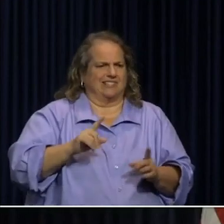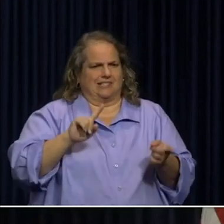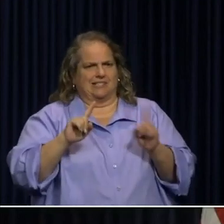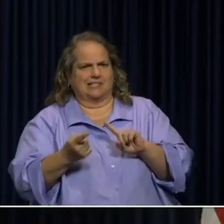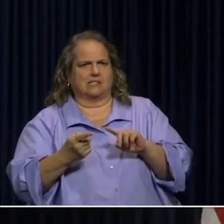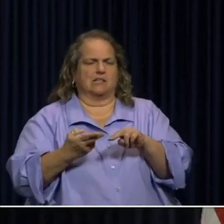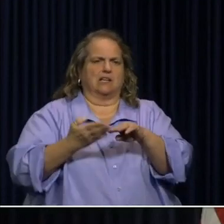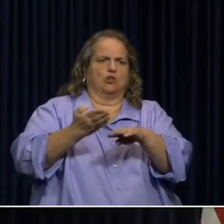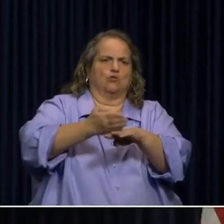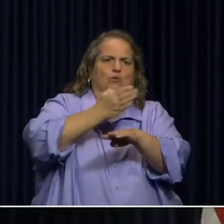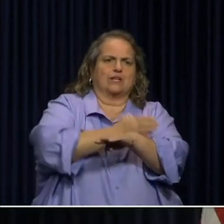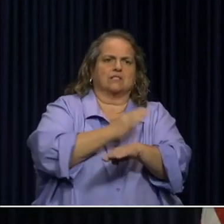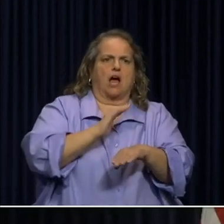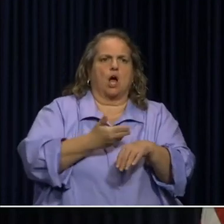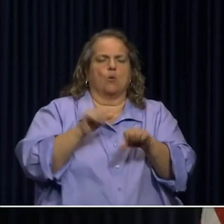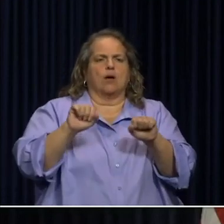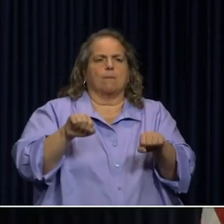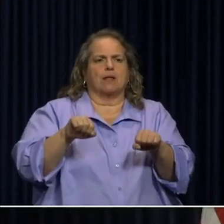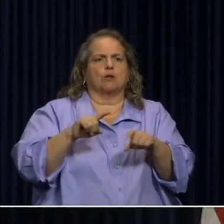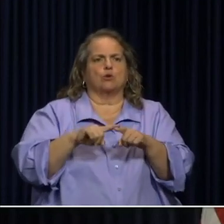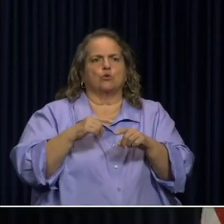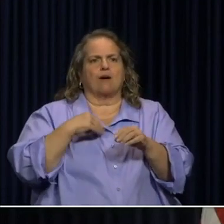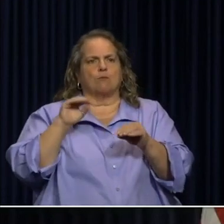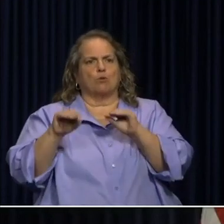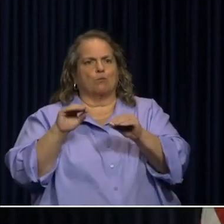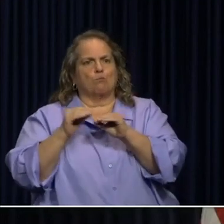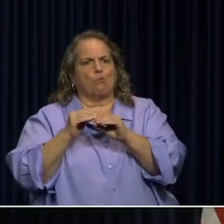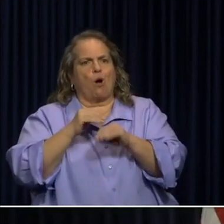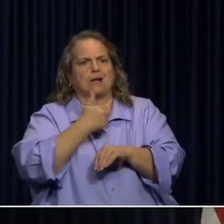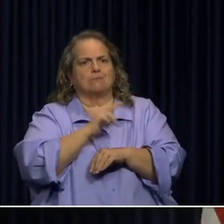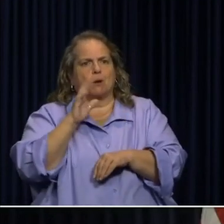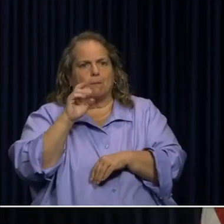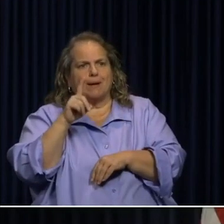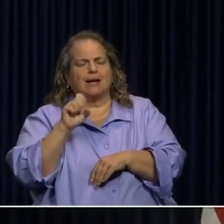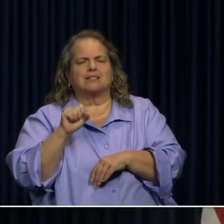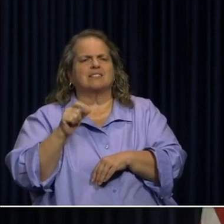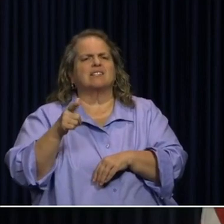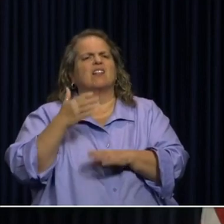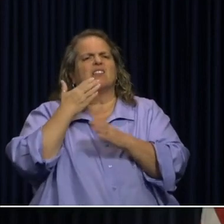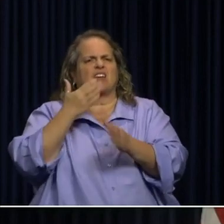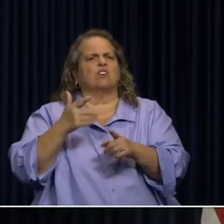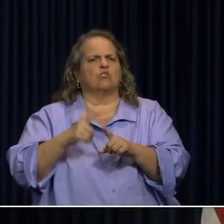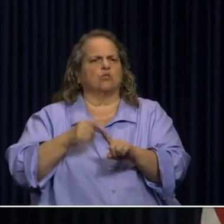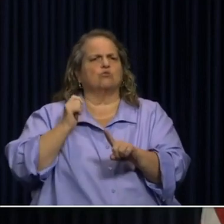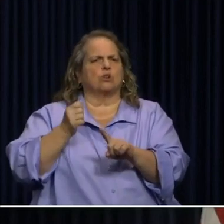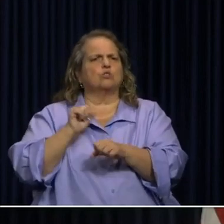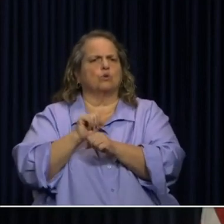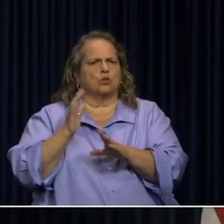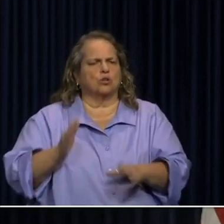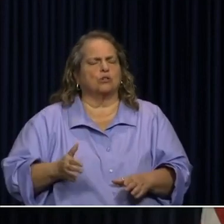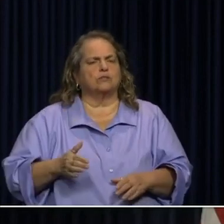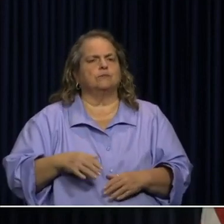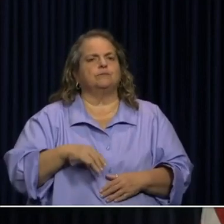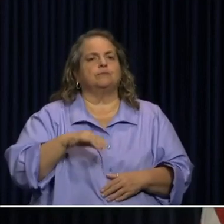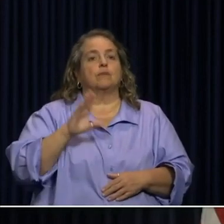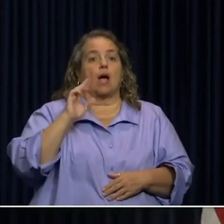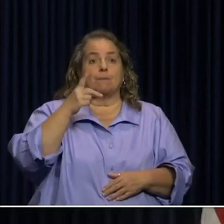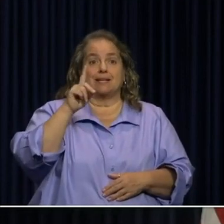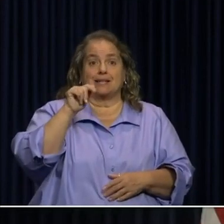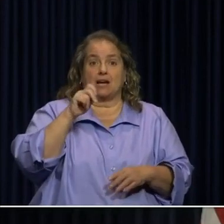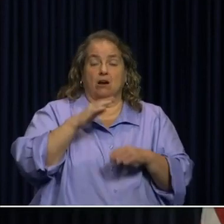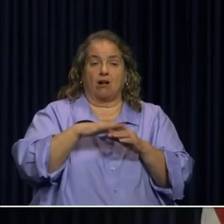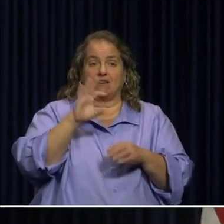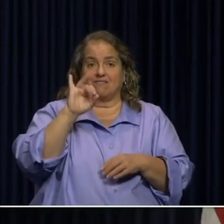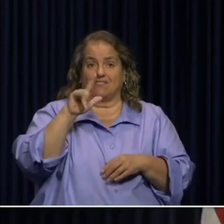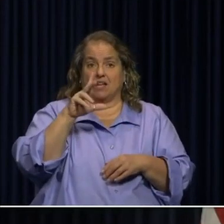got to increase our capacity and are doing what it takes to do that. Update on the field